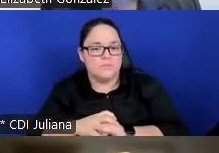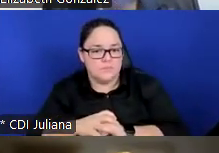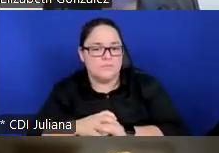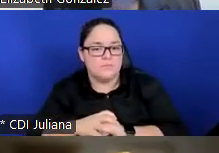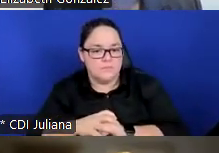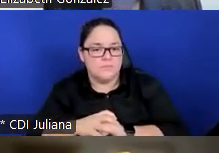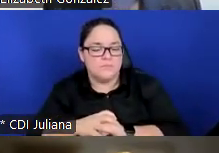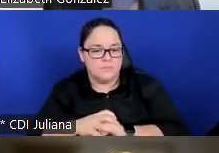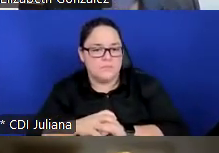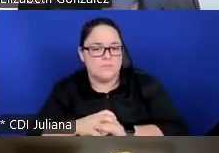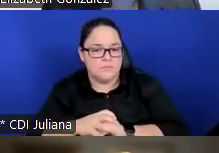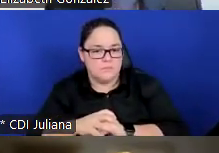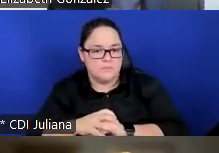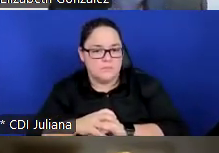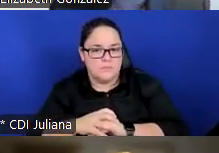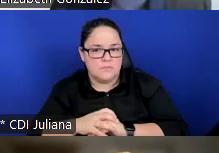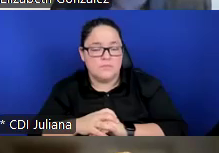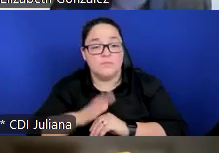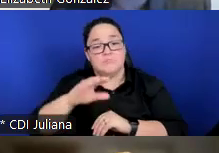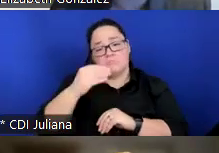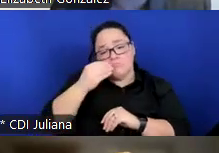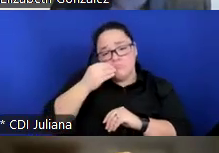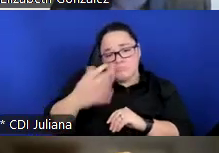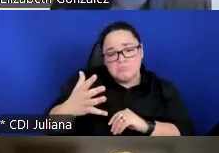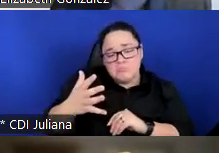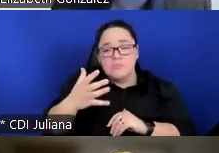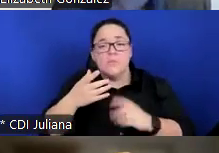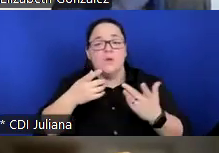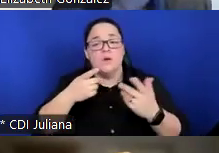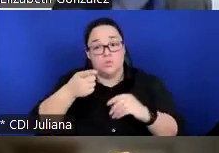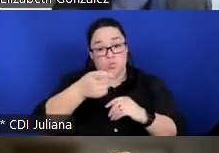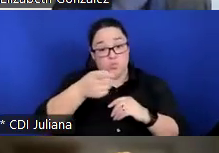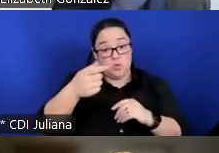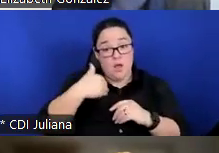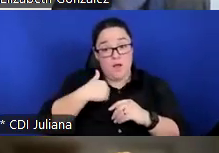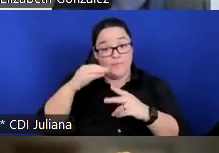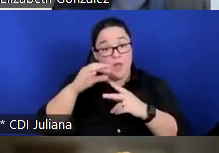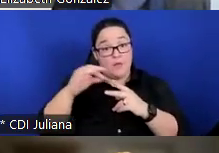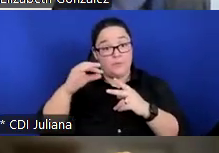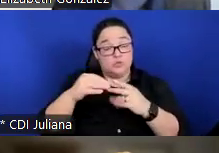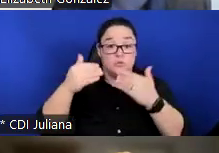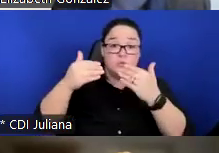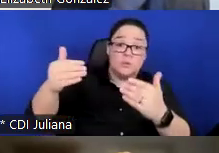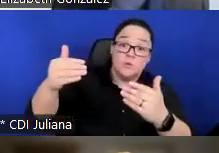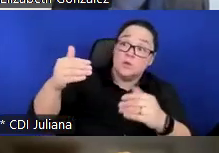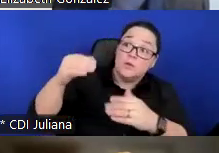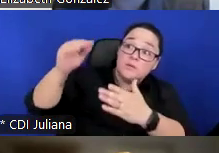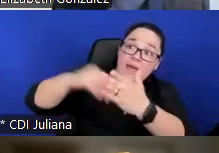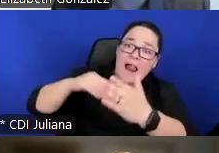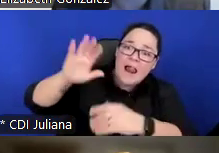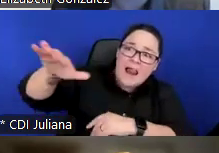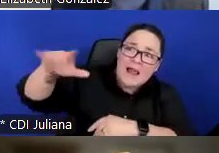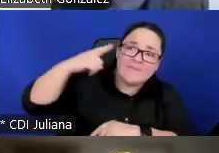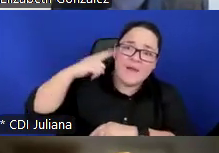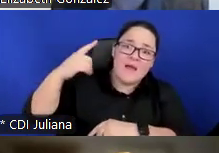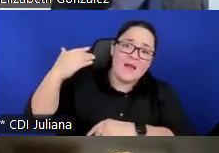Just know that the option to file a bankruptcy, it's going to be here in 6 months,